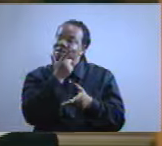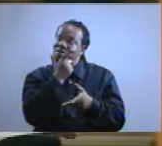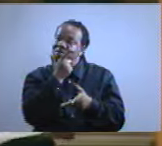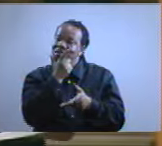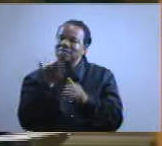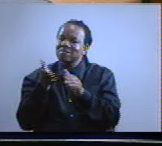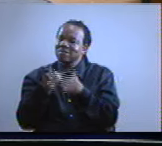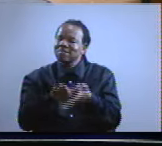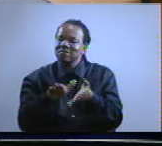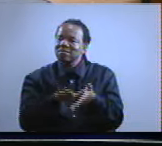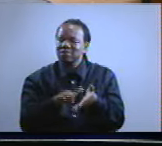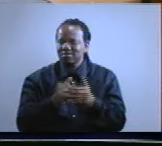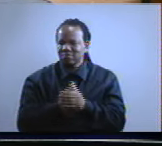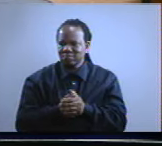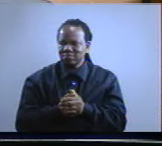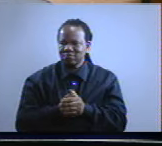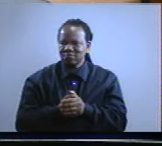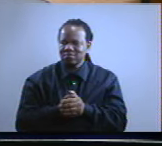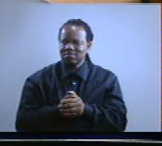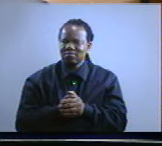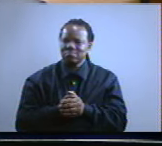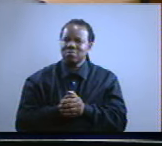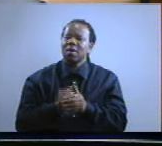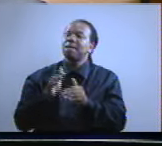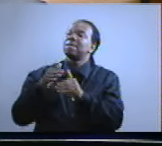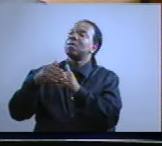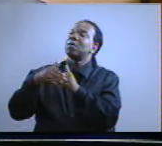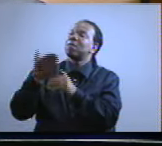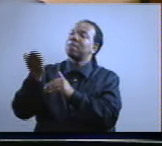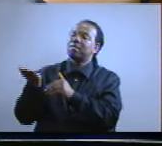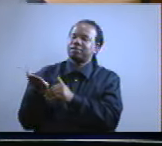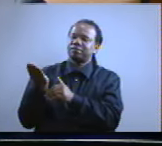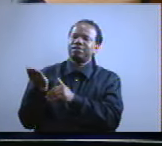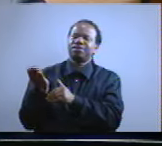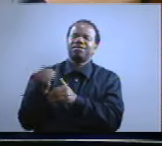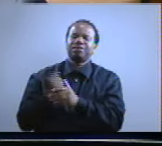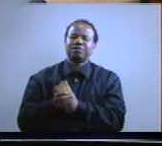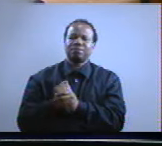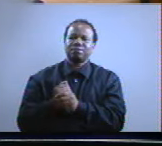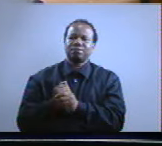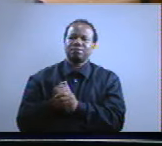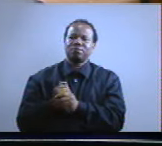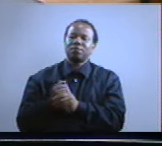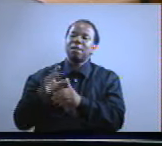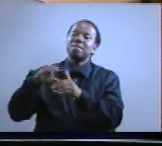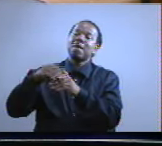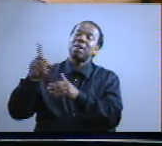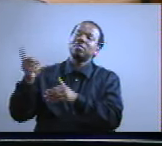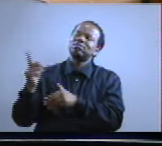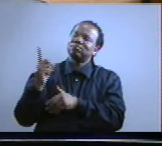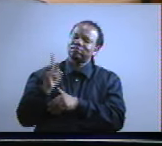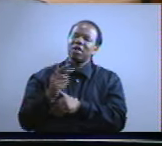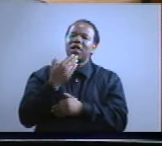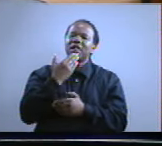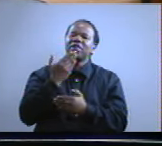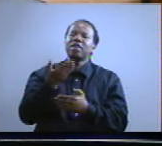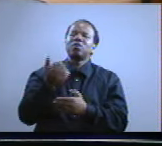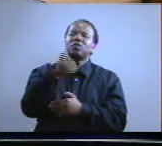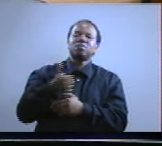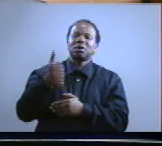you. Noted. Does any other member wish to give notice of a motion? Honourable member, you have the floor. Thank you,